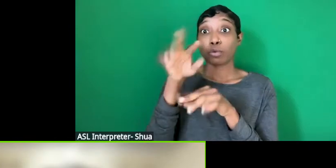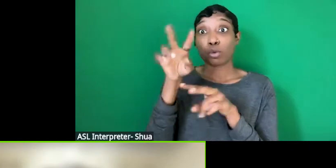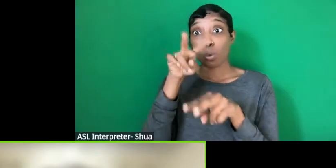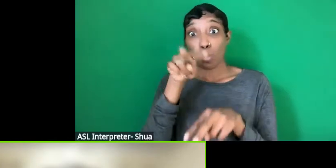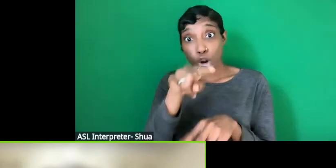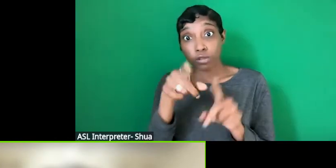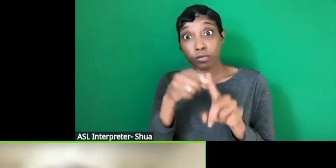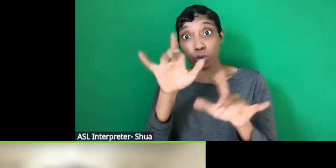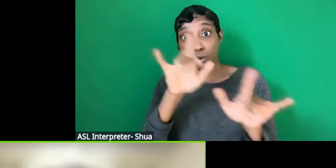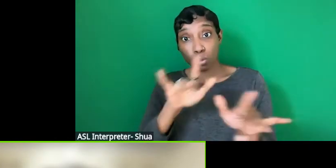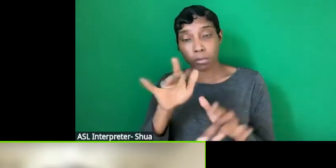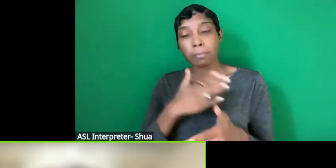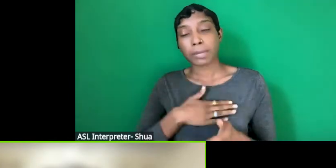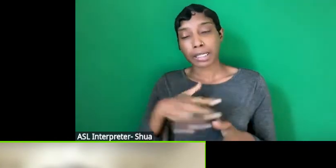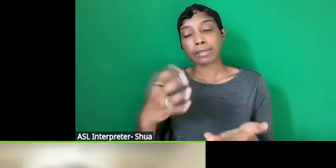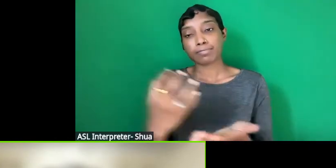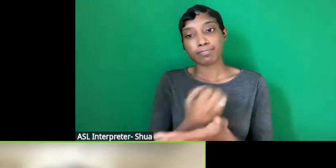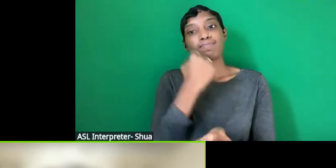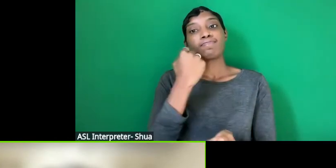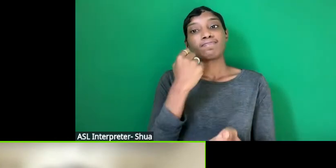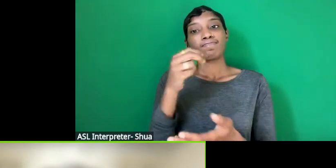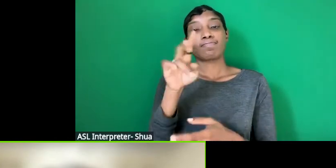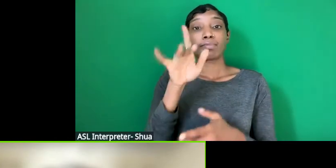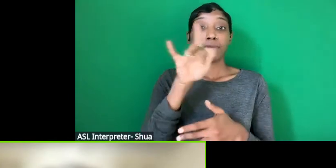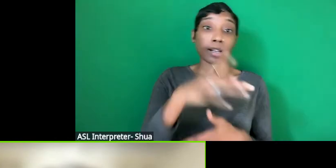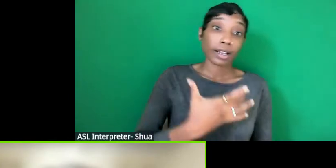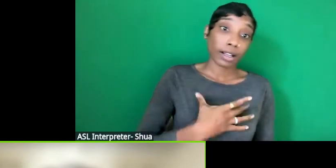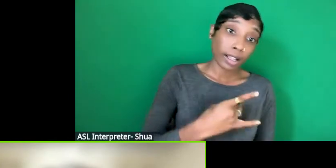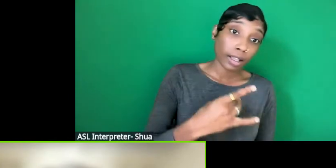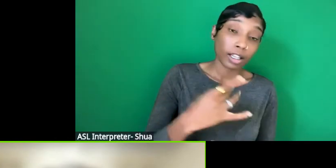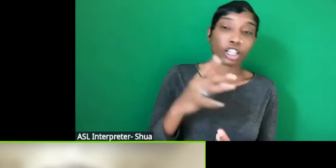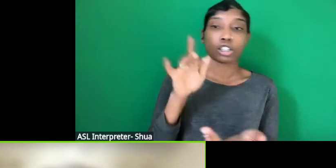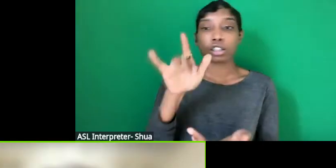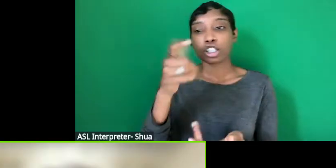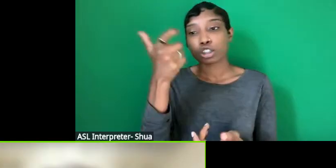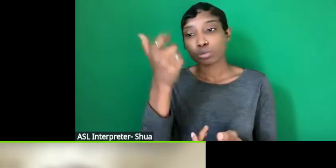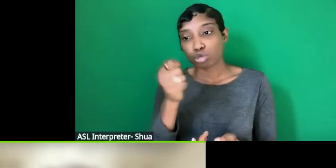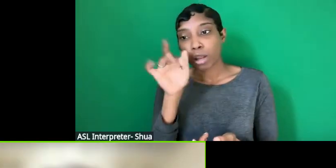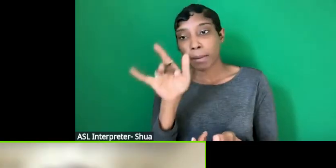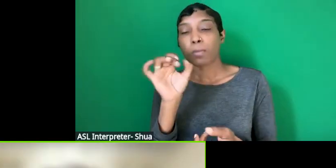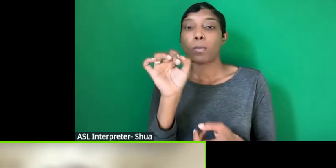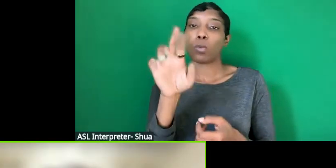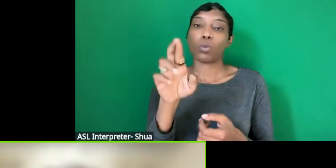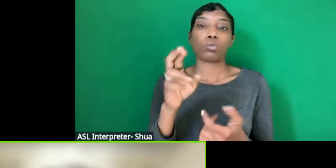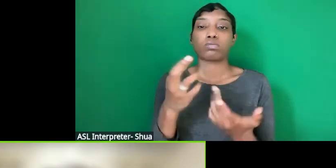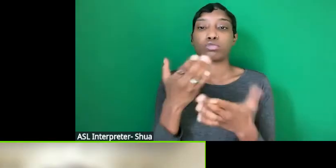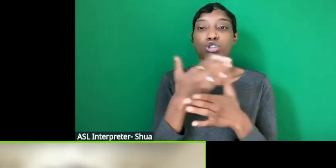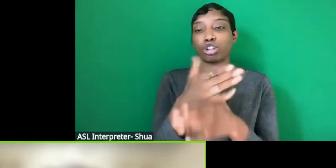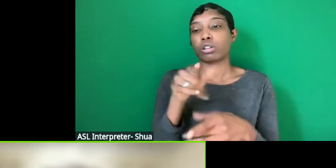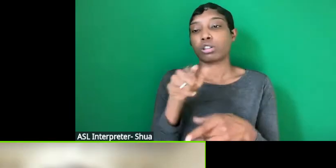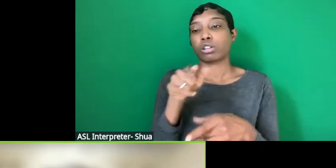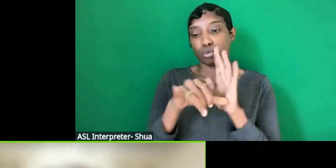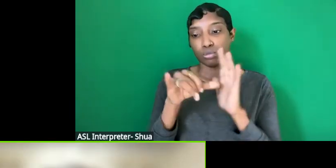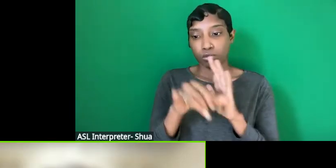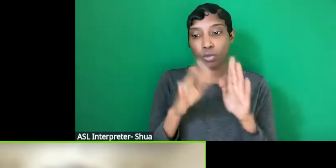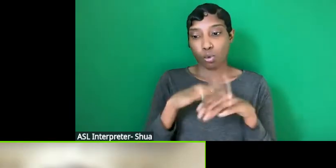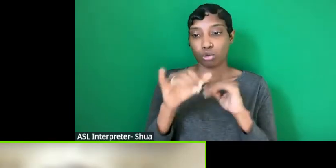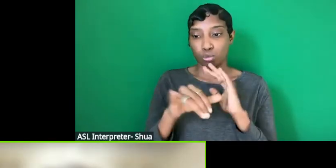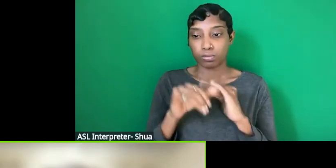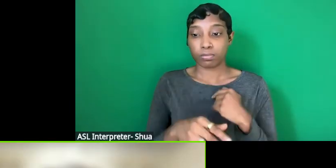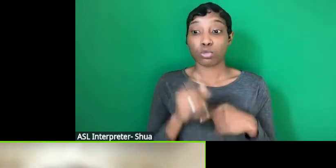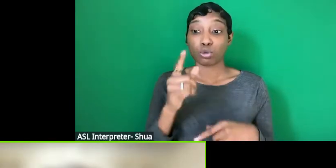video, please take a moment to like, subscribe, and comment on YouTube. We love to hear what you think of our